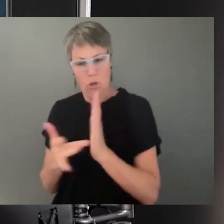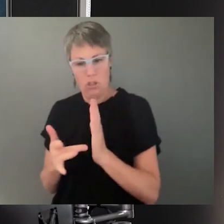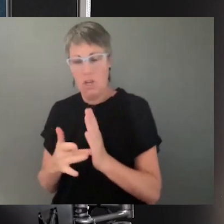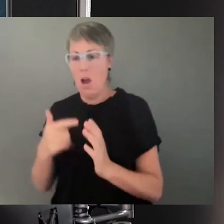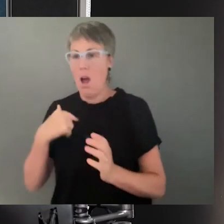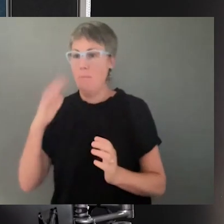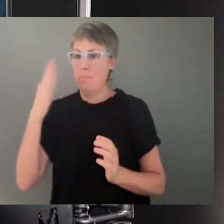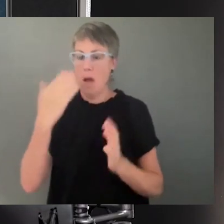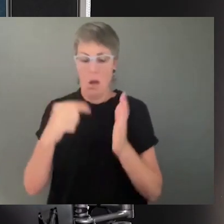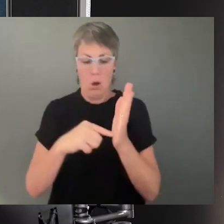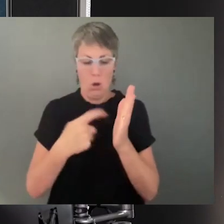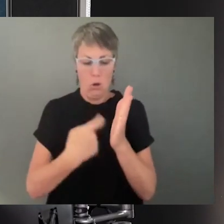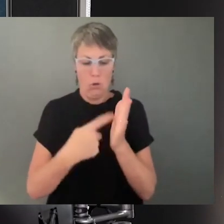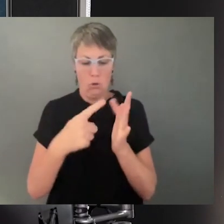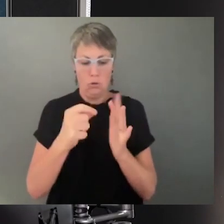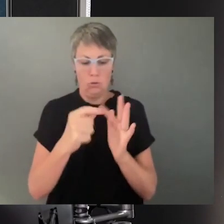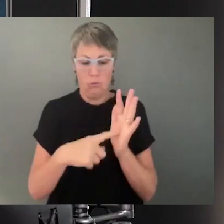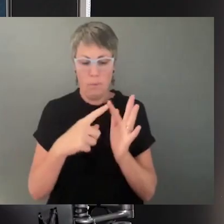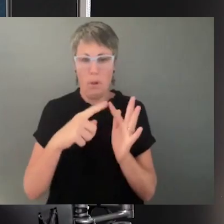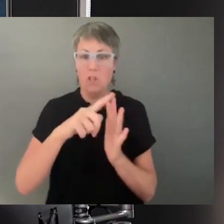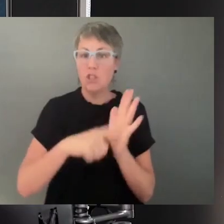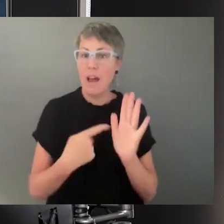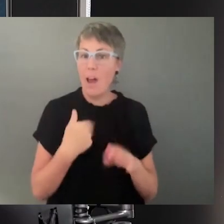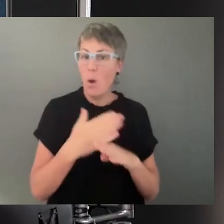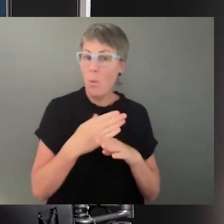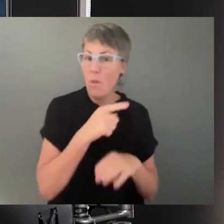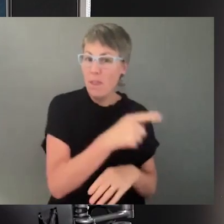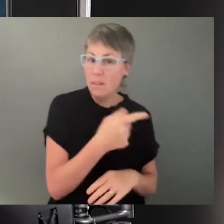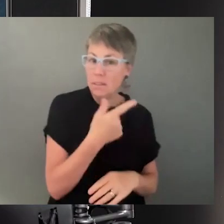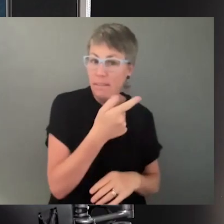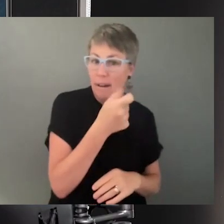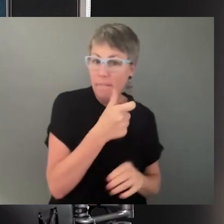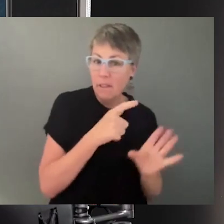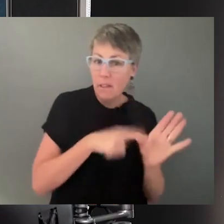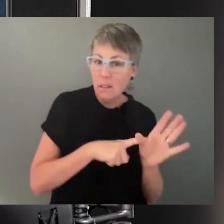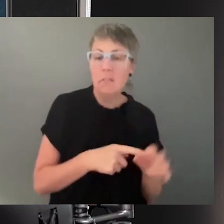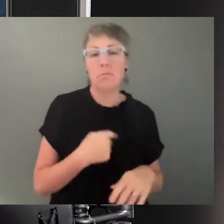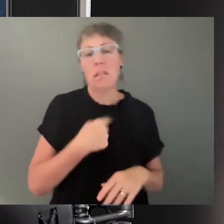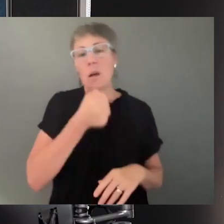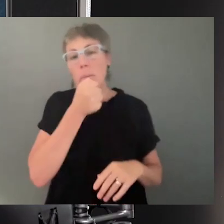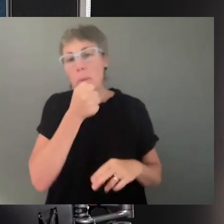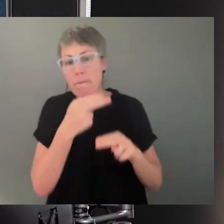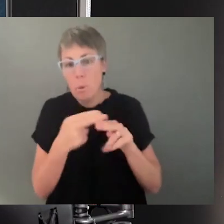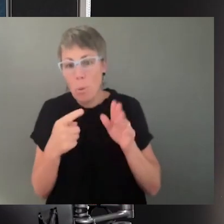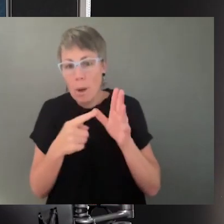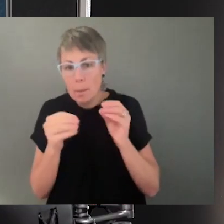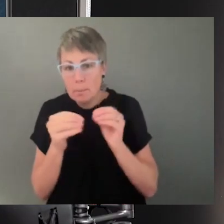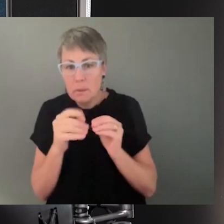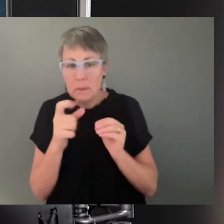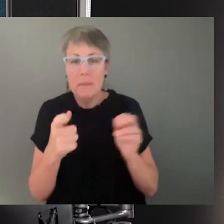read news, for example, for Triple J, our biggest youth network in Australia for 7.5 years, but read bulletins